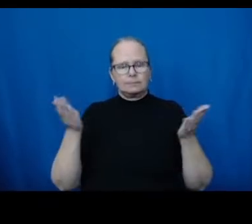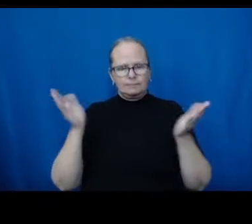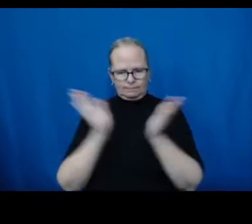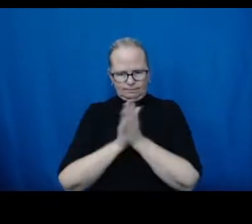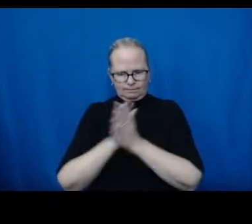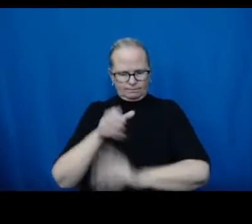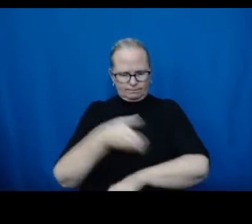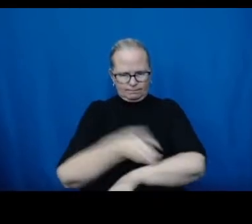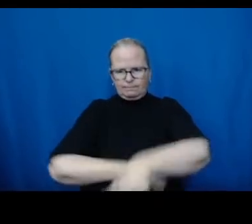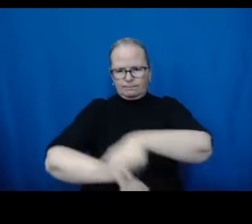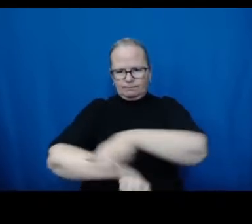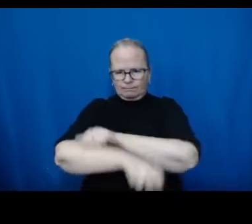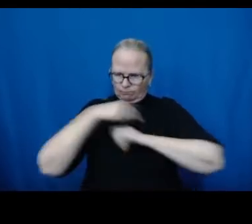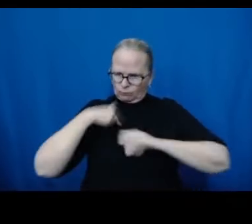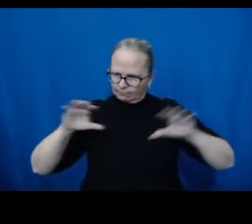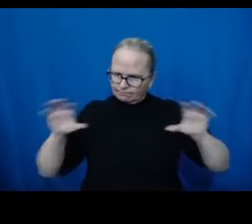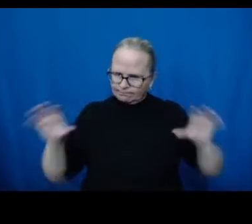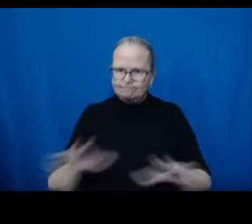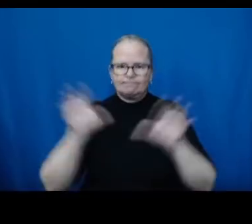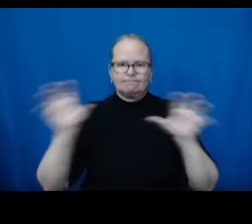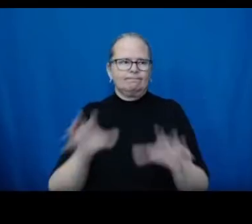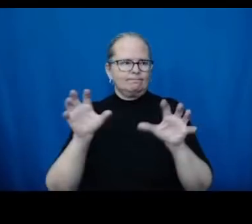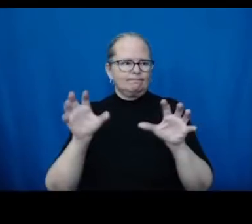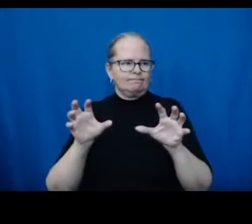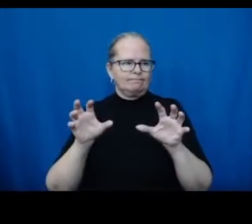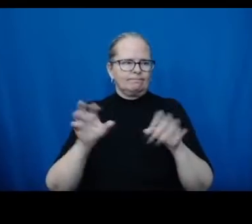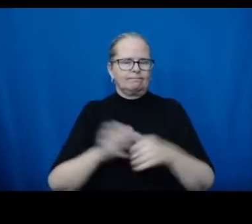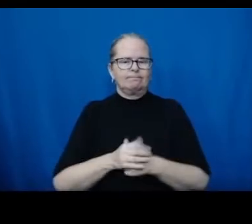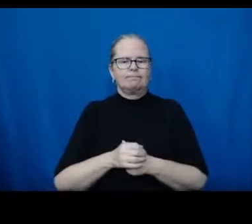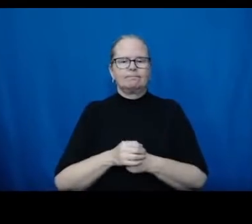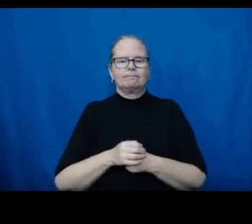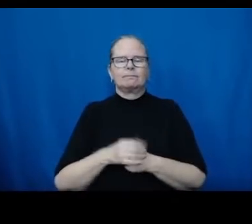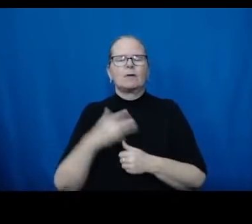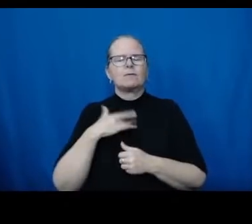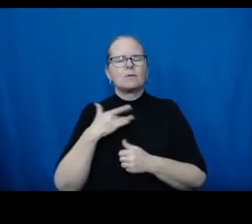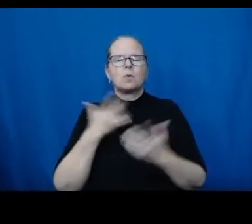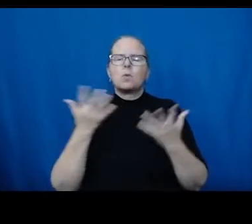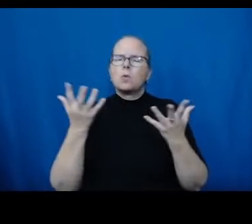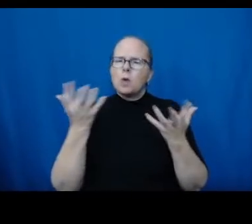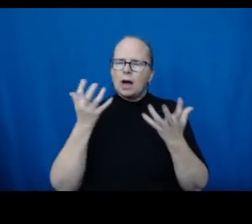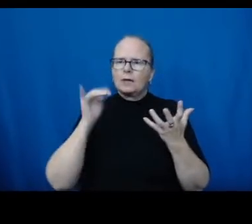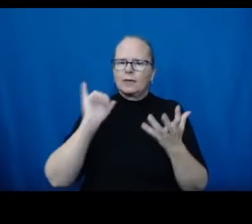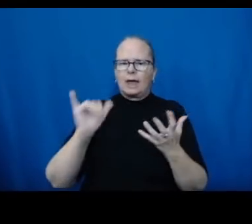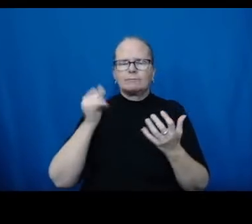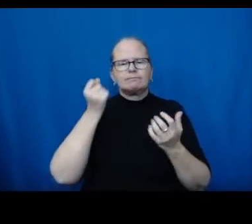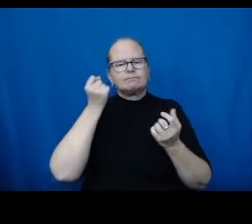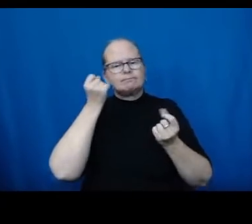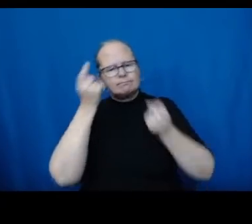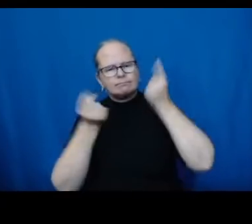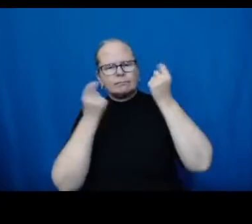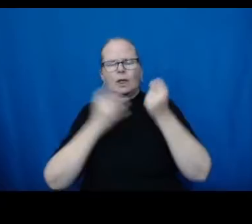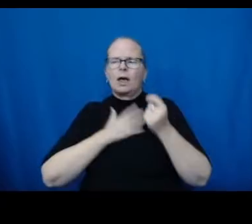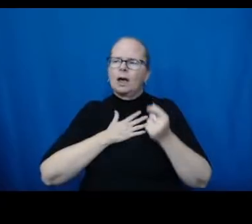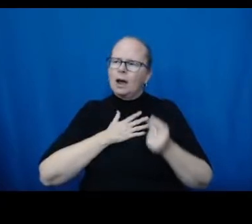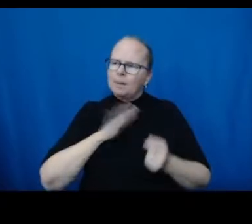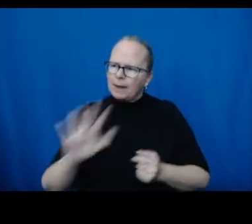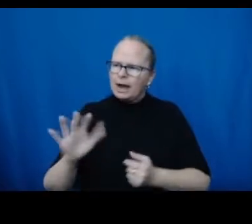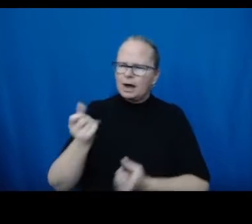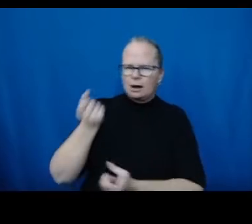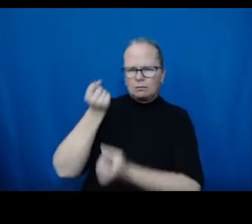coming from that place of empathy and openness and understanding, it might be advantageous